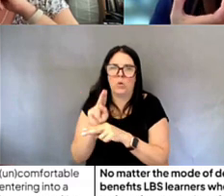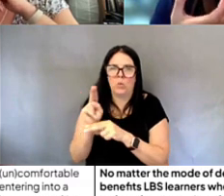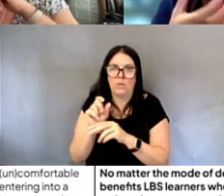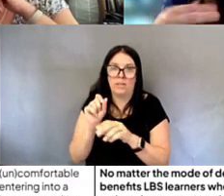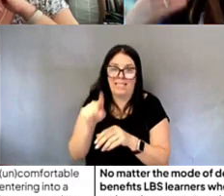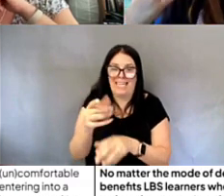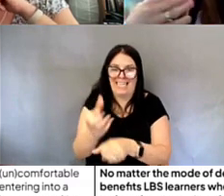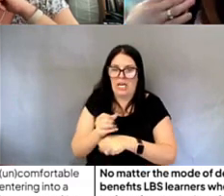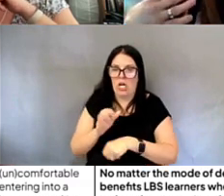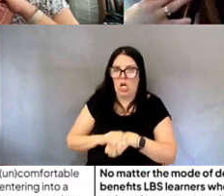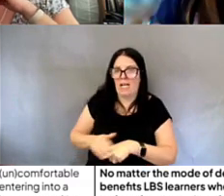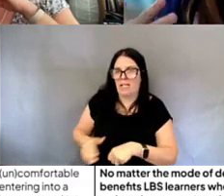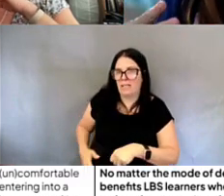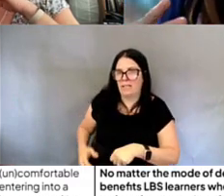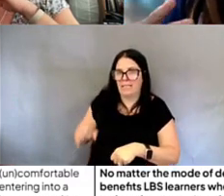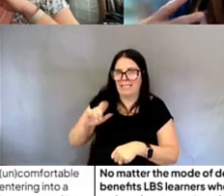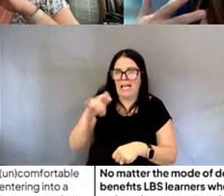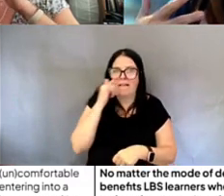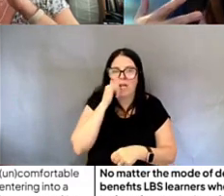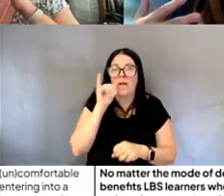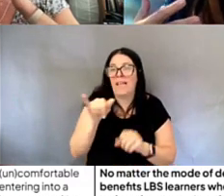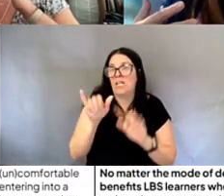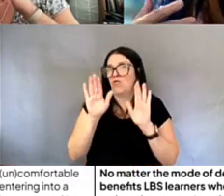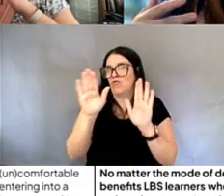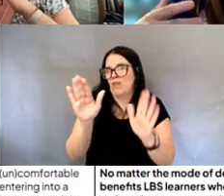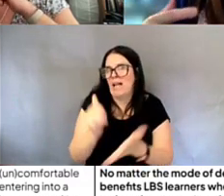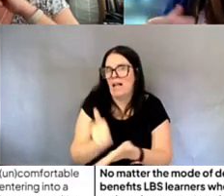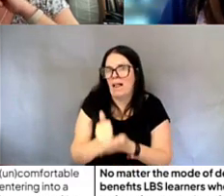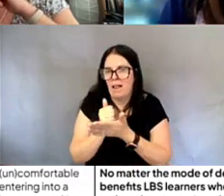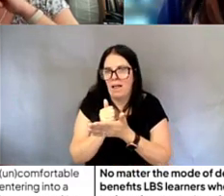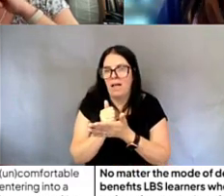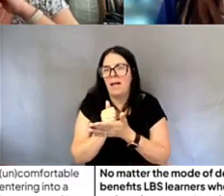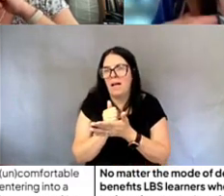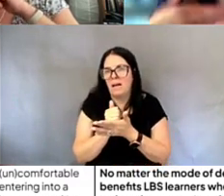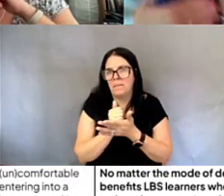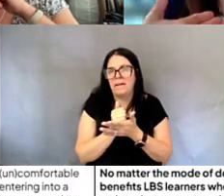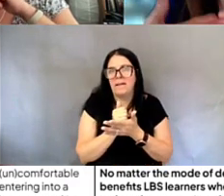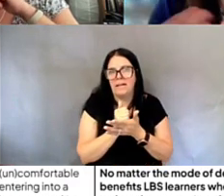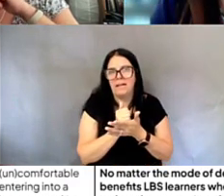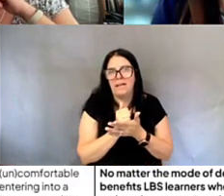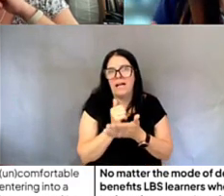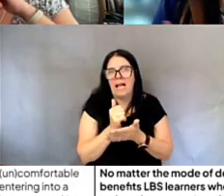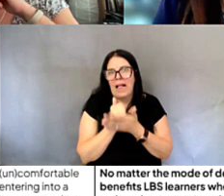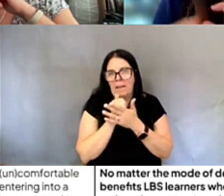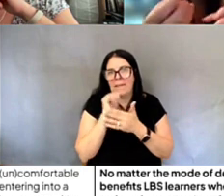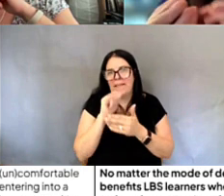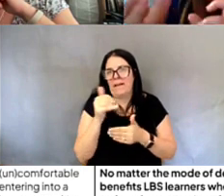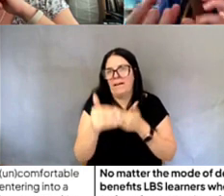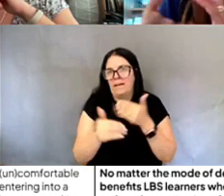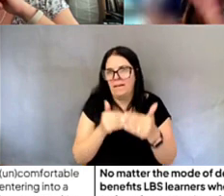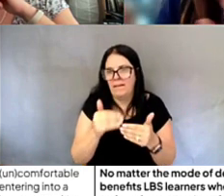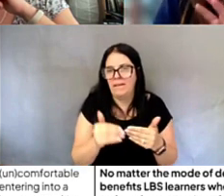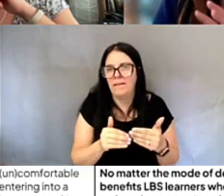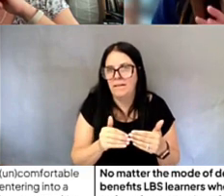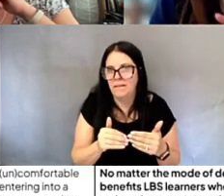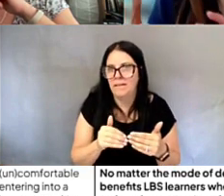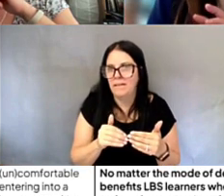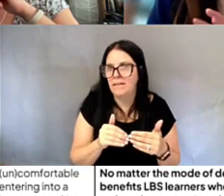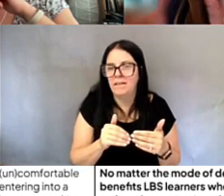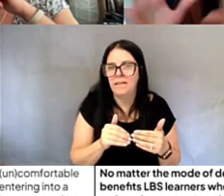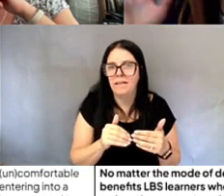cell phone as a great strategy for helping with that bottleneck to flow, because they won't